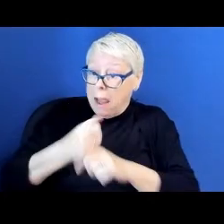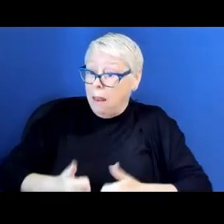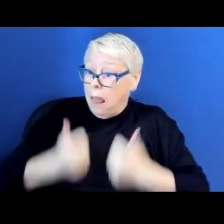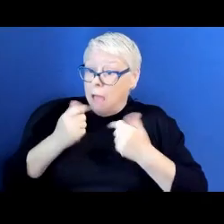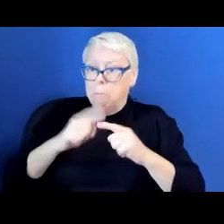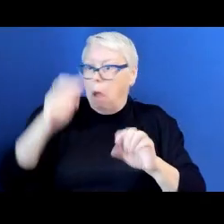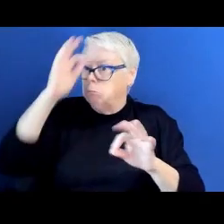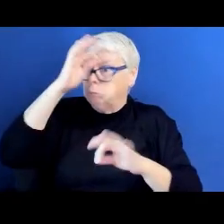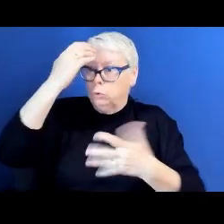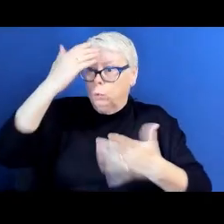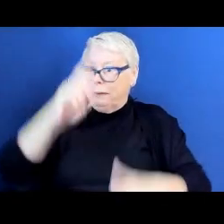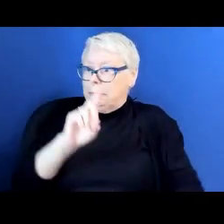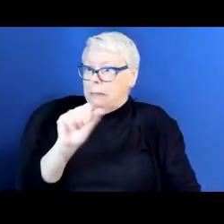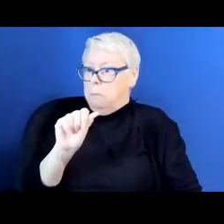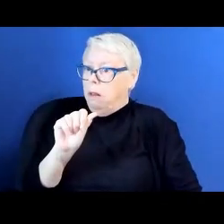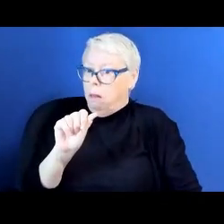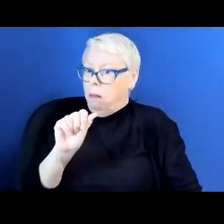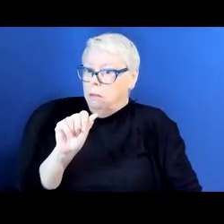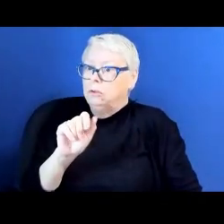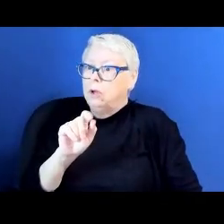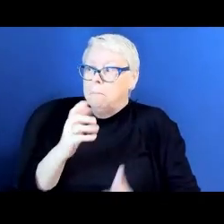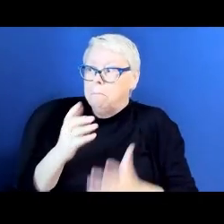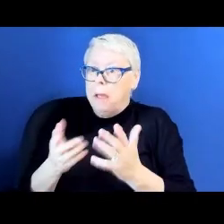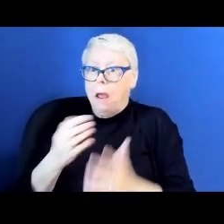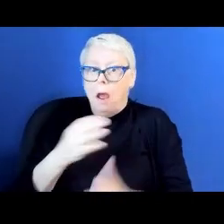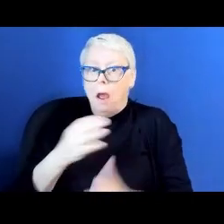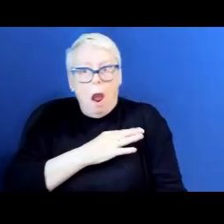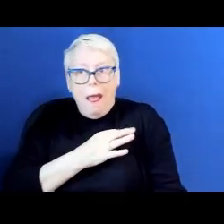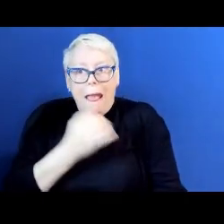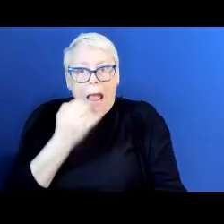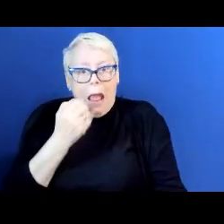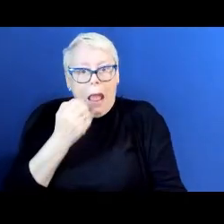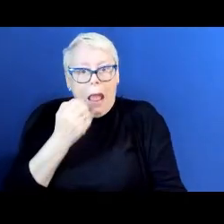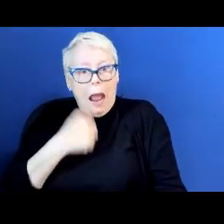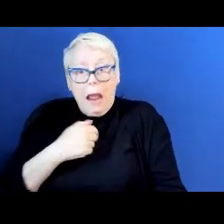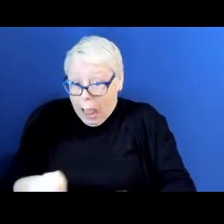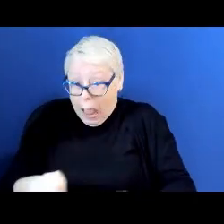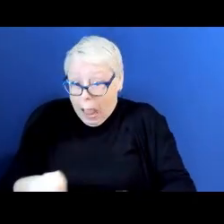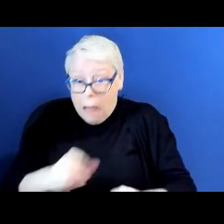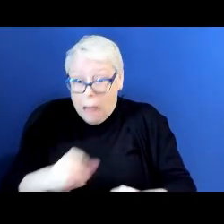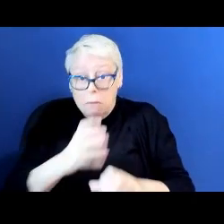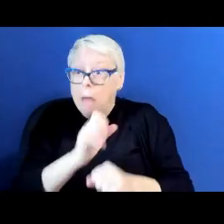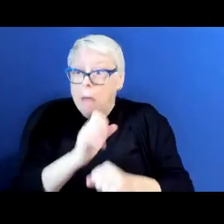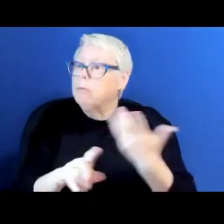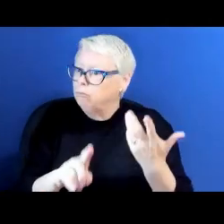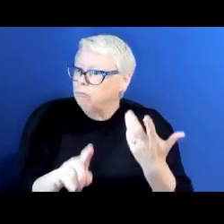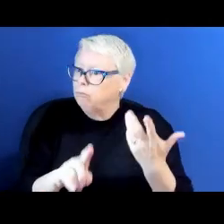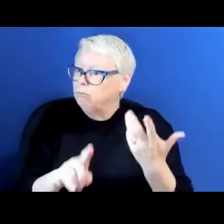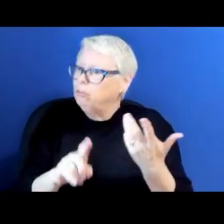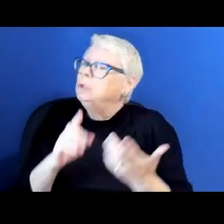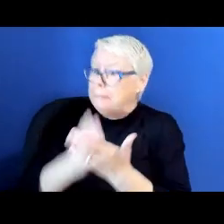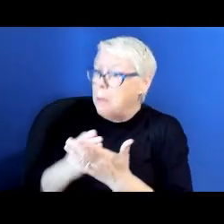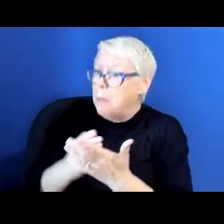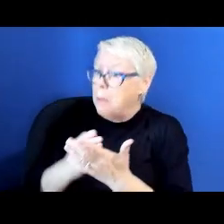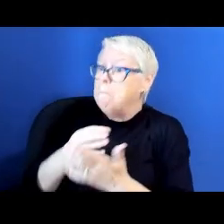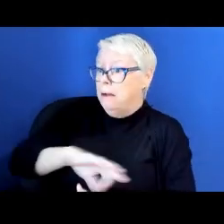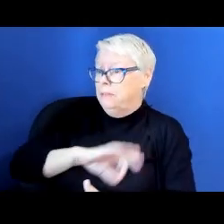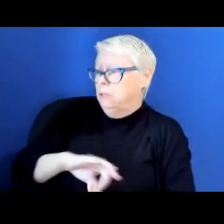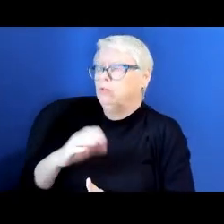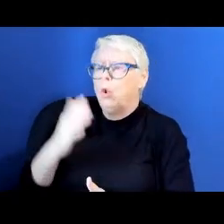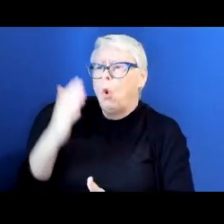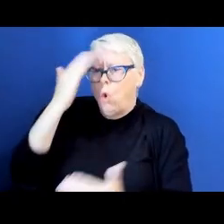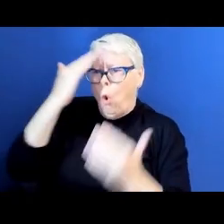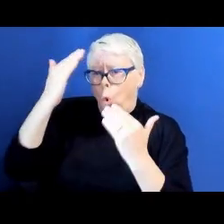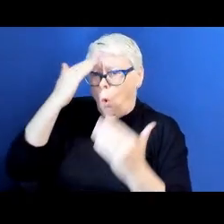do qualify for these benefits. So some benefits are common benefits, which means